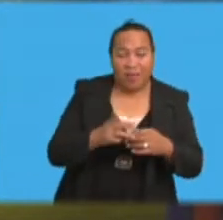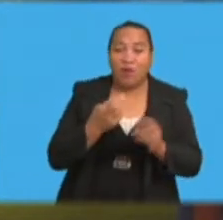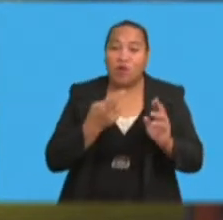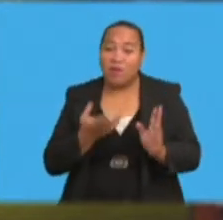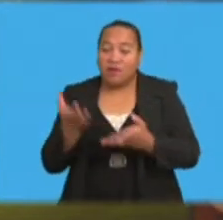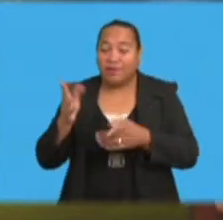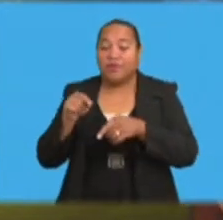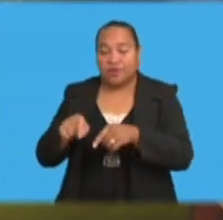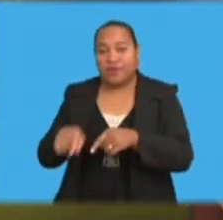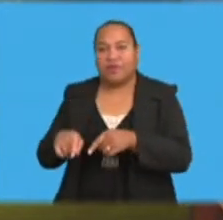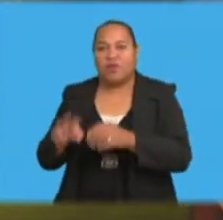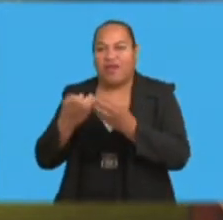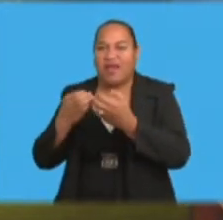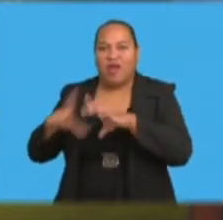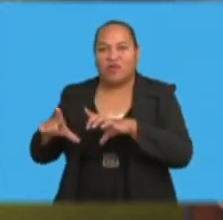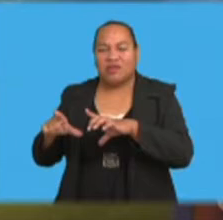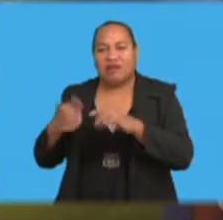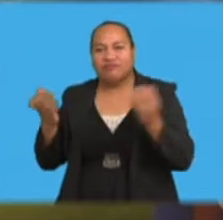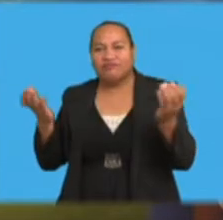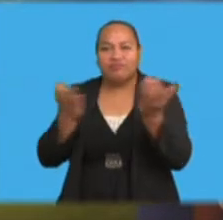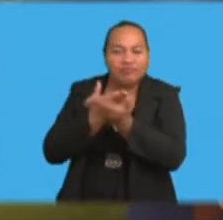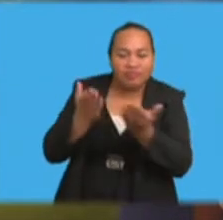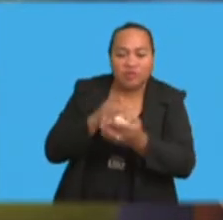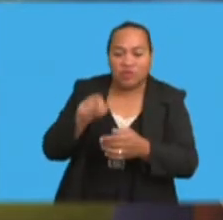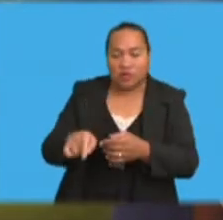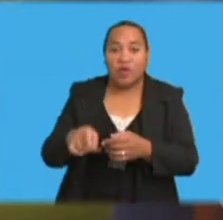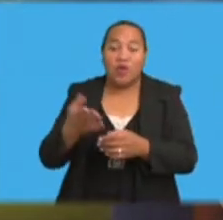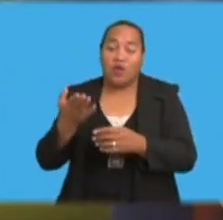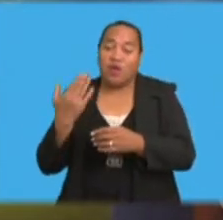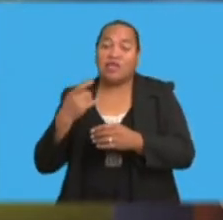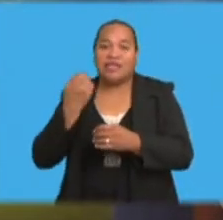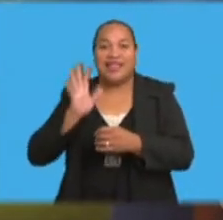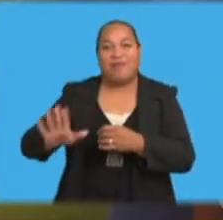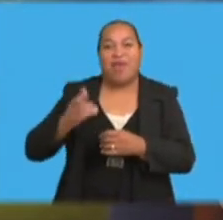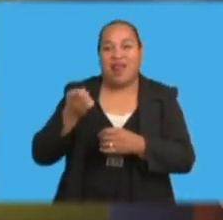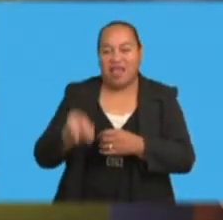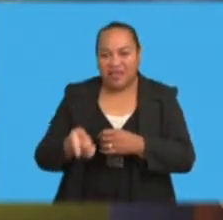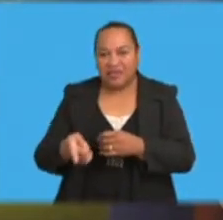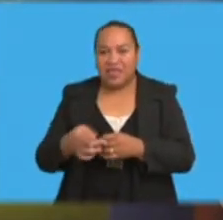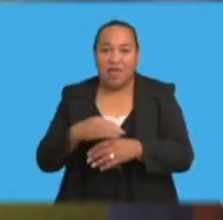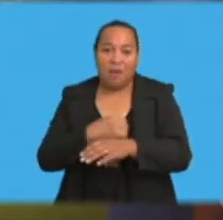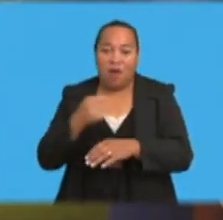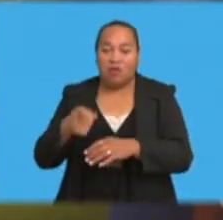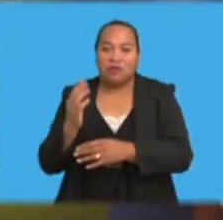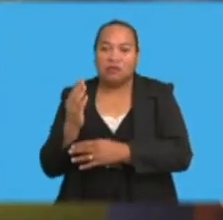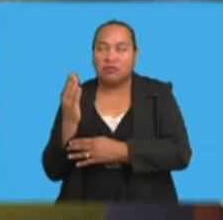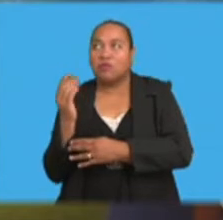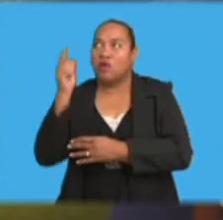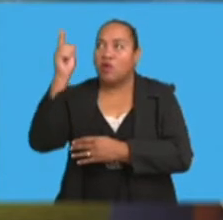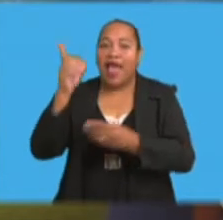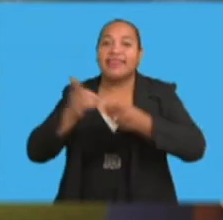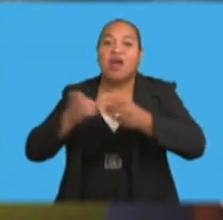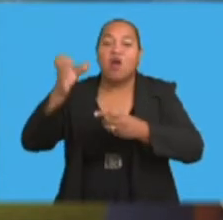Anti-Money Laundering Council. The FIU was operationally independent, as the powers of the FIU are vested on the director, who reports